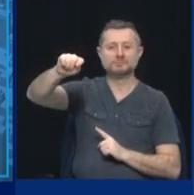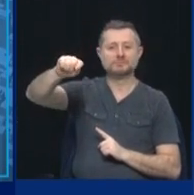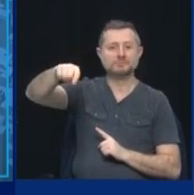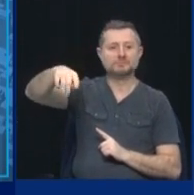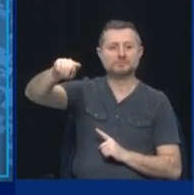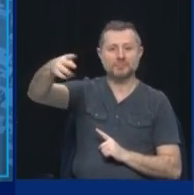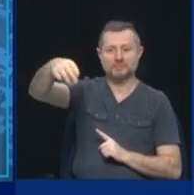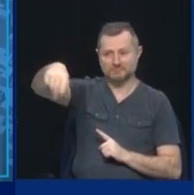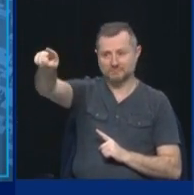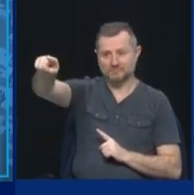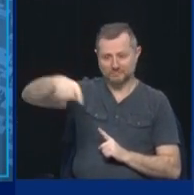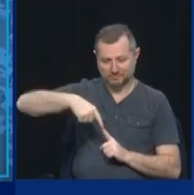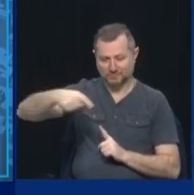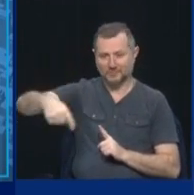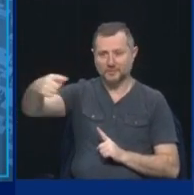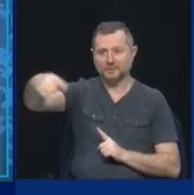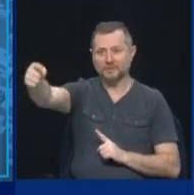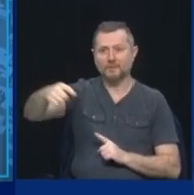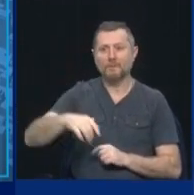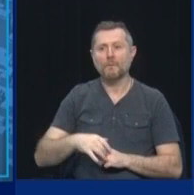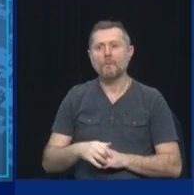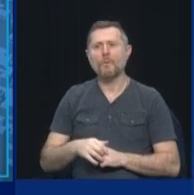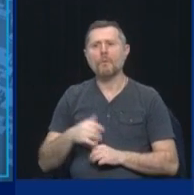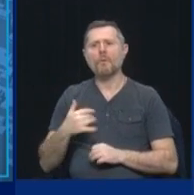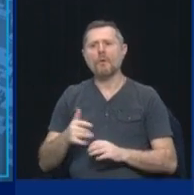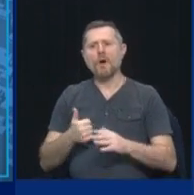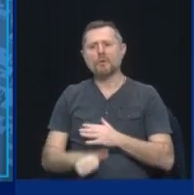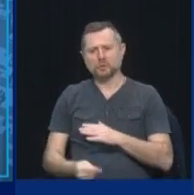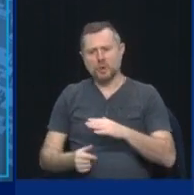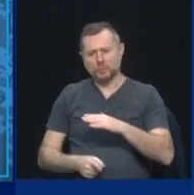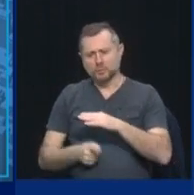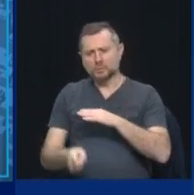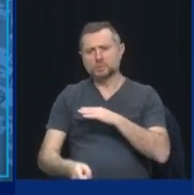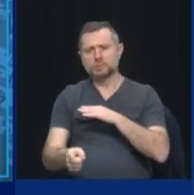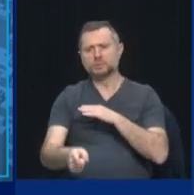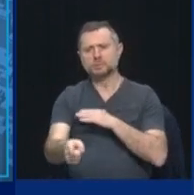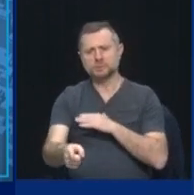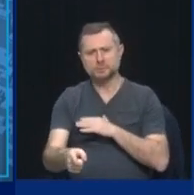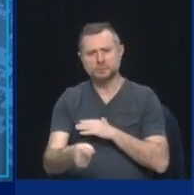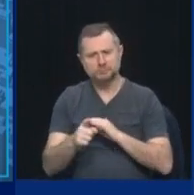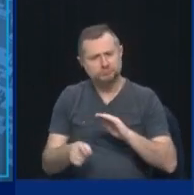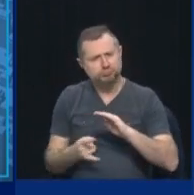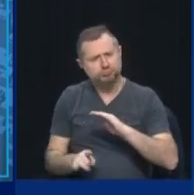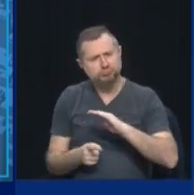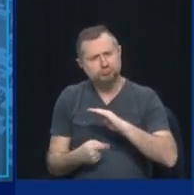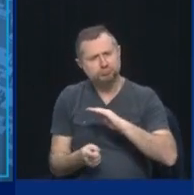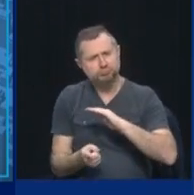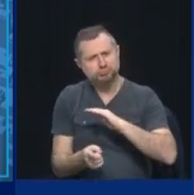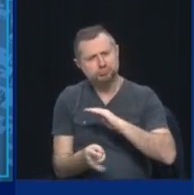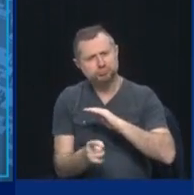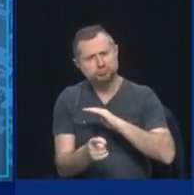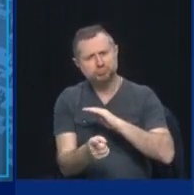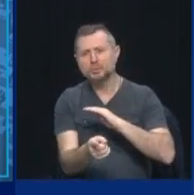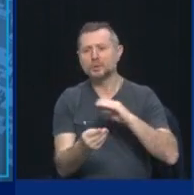is an underground development that goes seven or eight